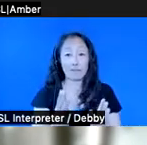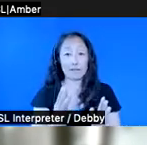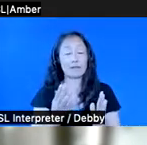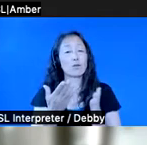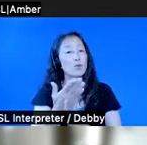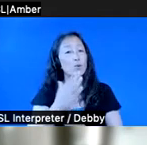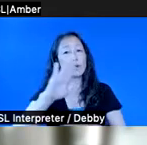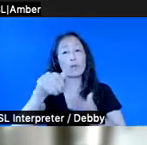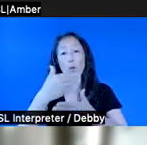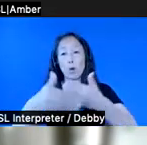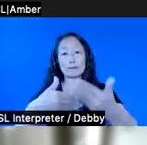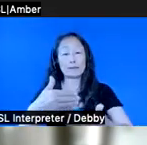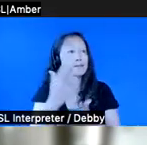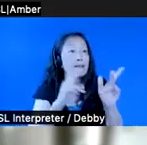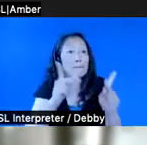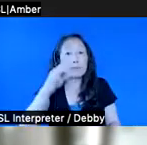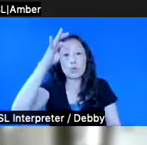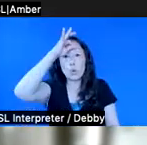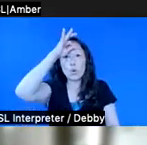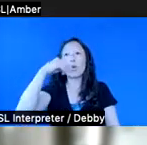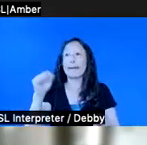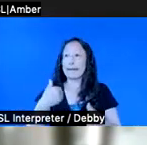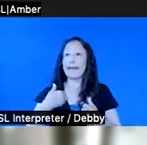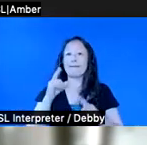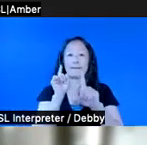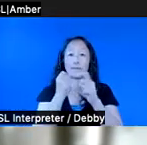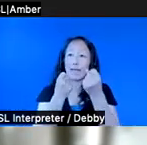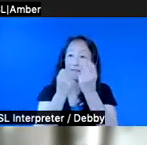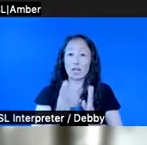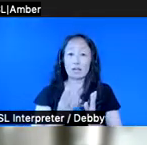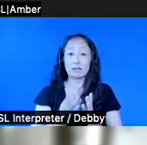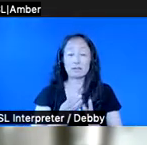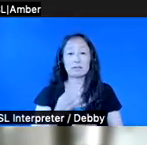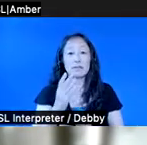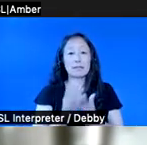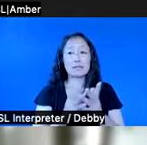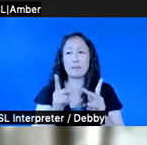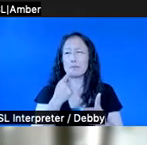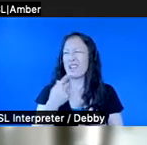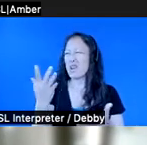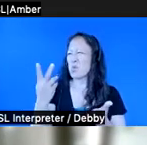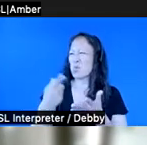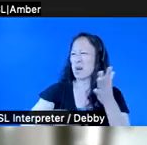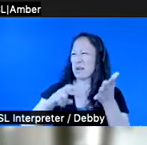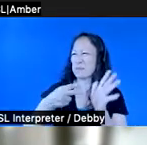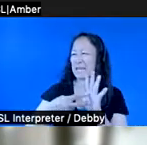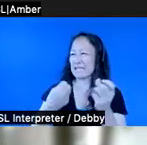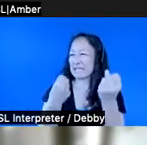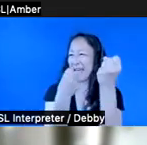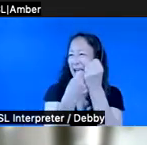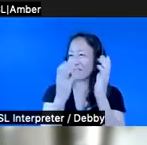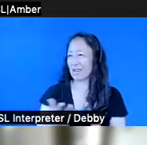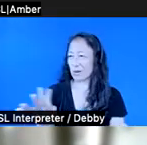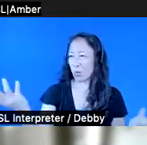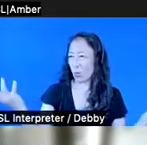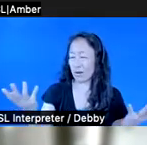an option, because some people just don't know. And then when they hear advocate, people are like, well, what's that? So educating